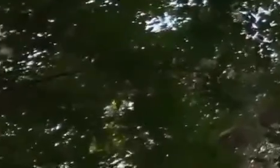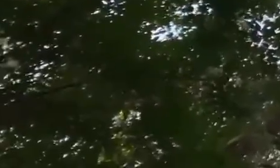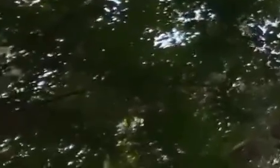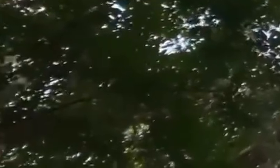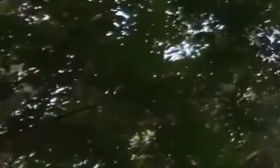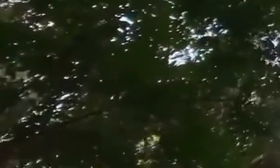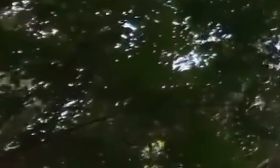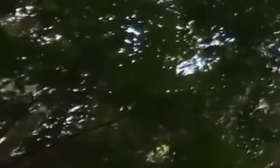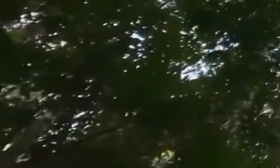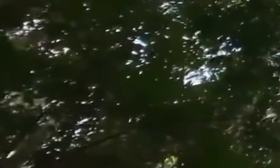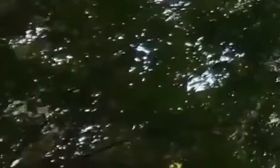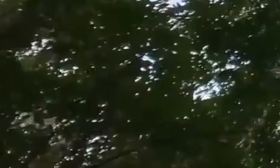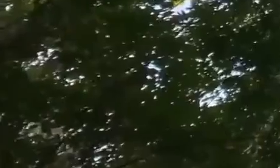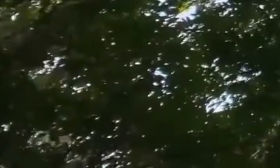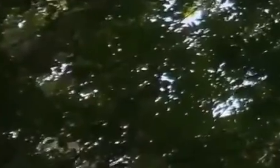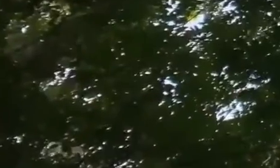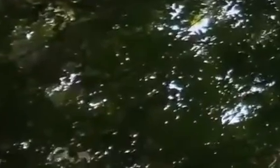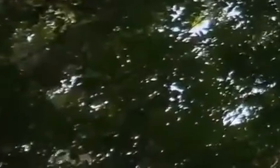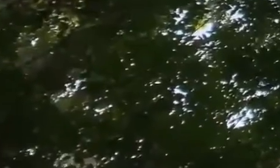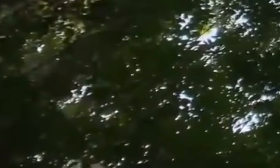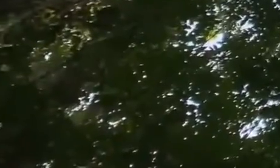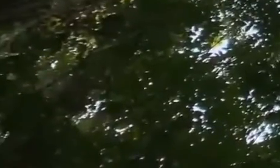my blue.